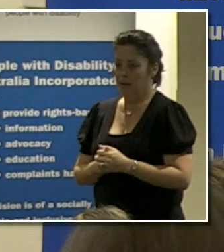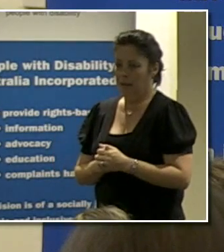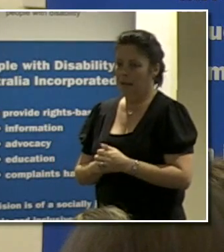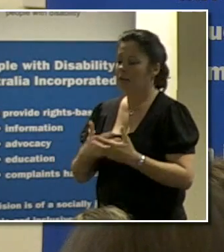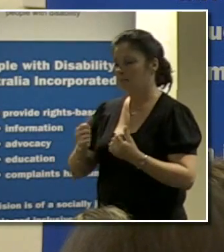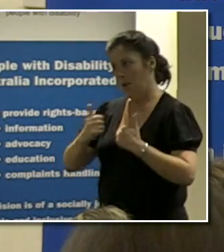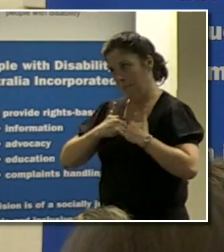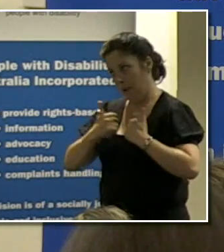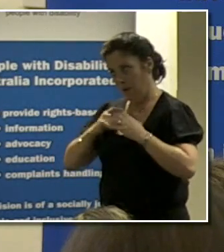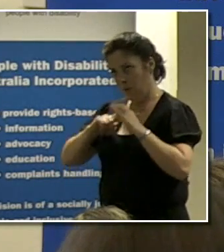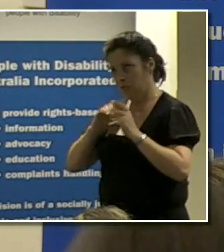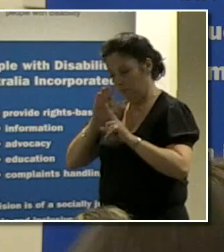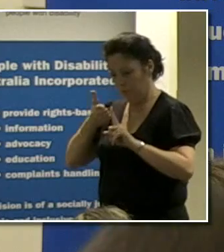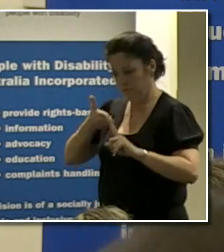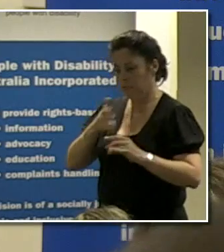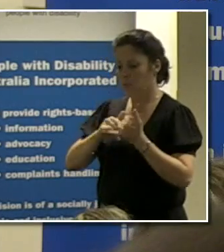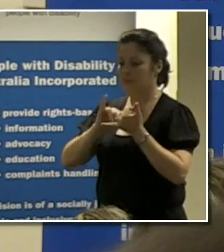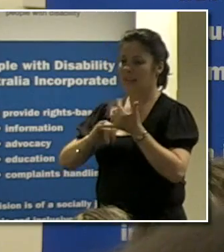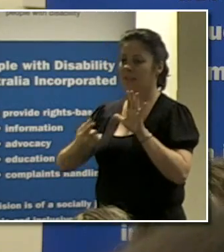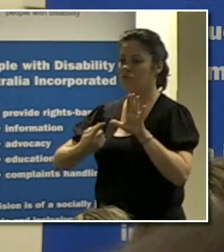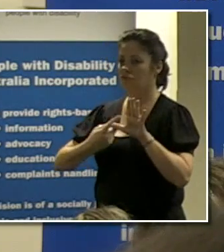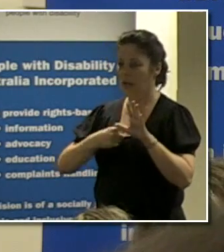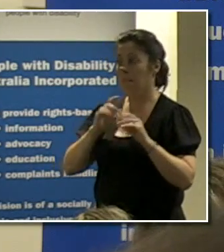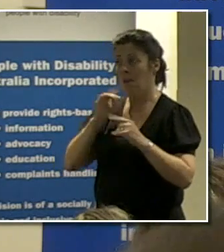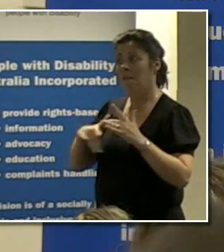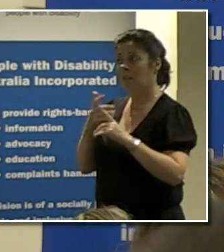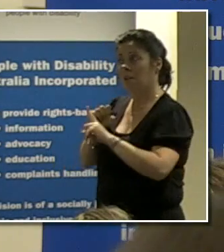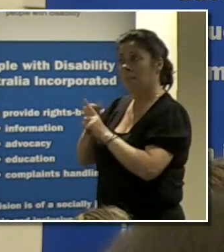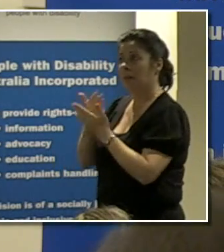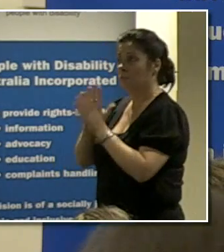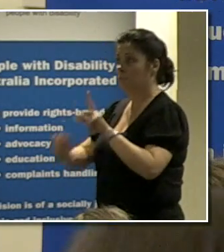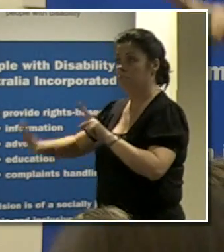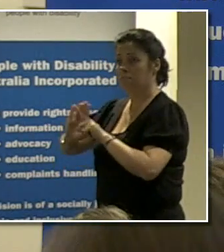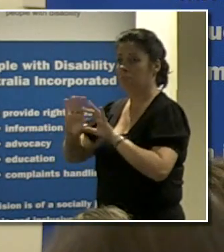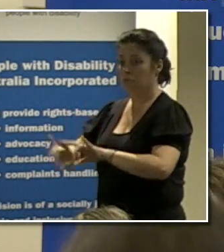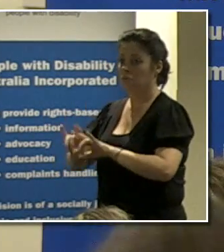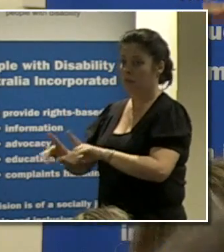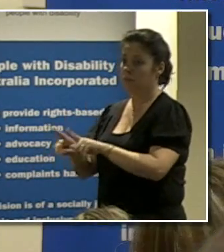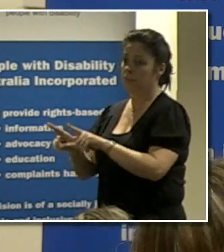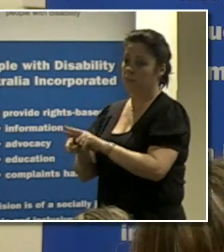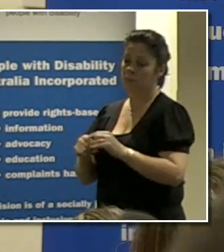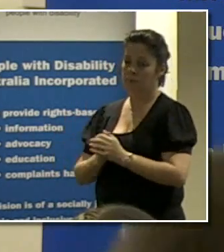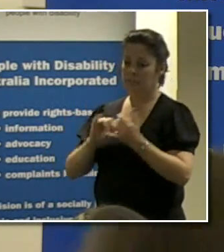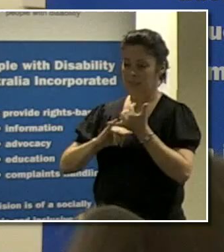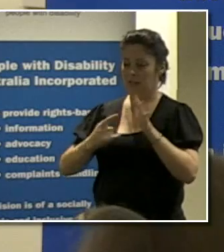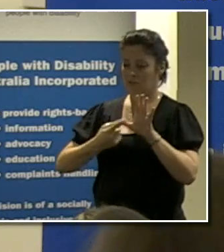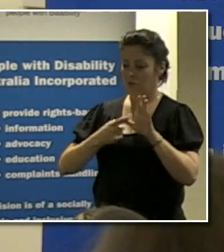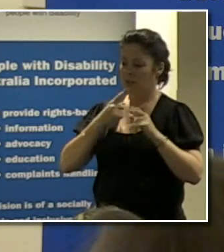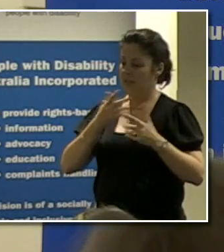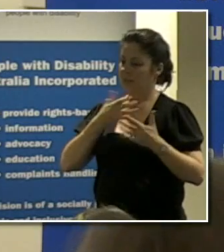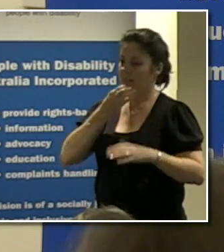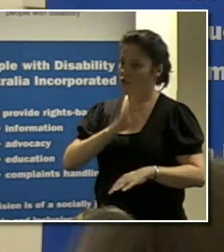Australian oriented, but it will relate to rest of Australia. So as South Australia is a children's trial